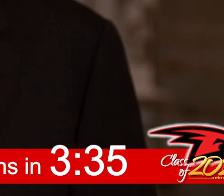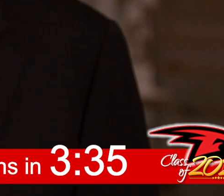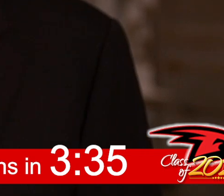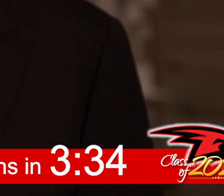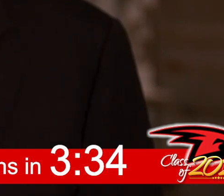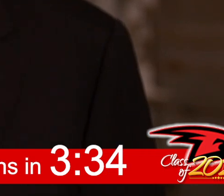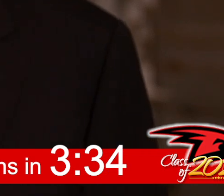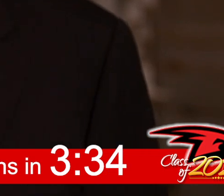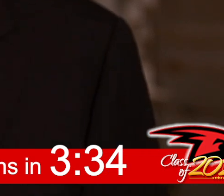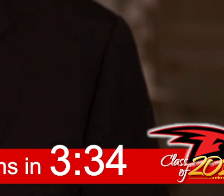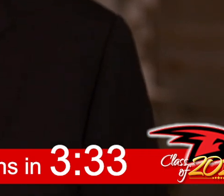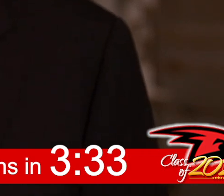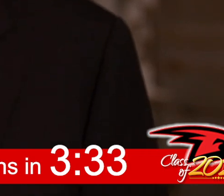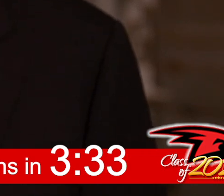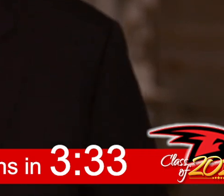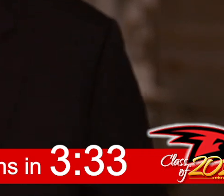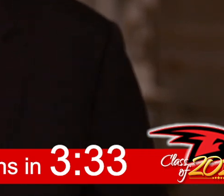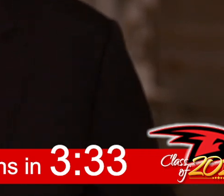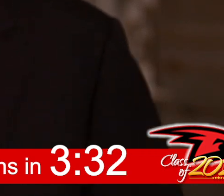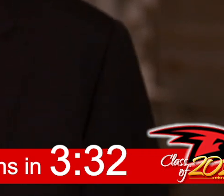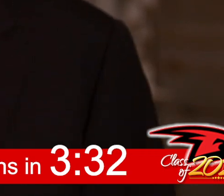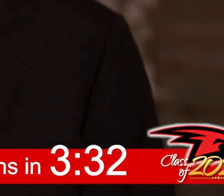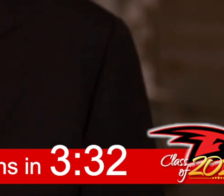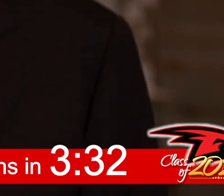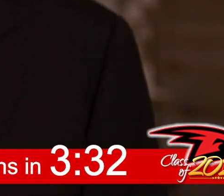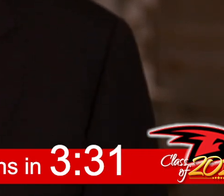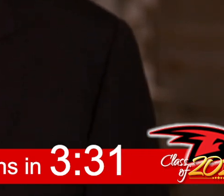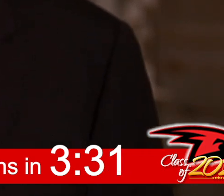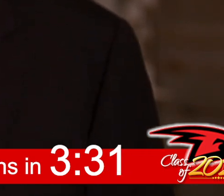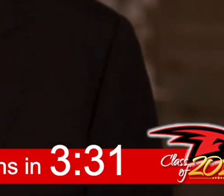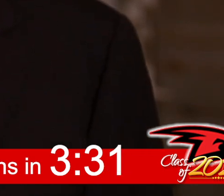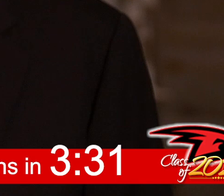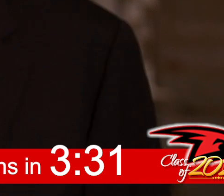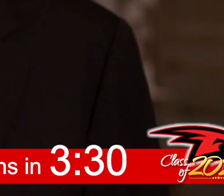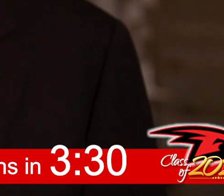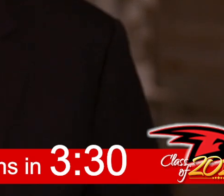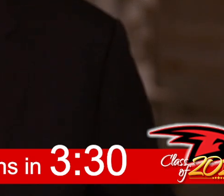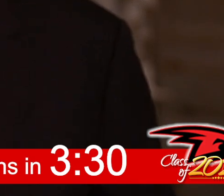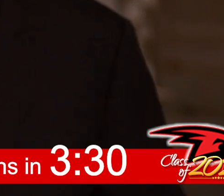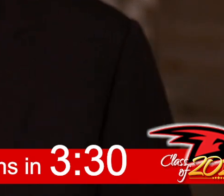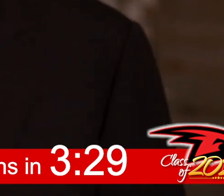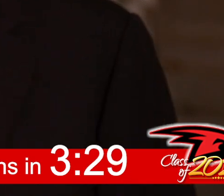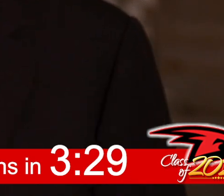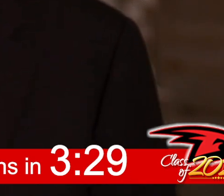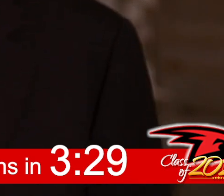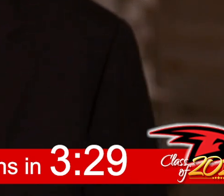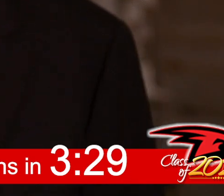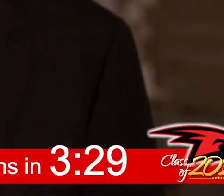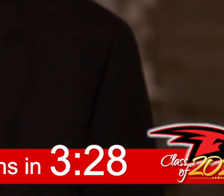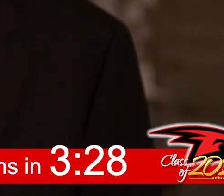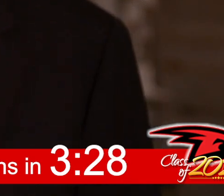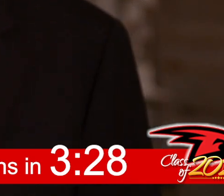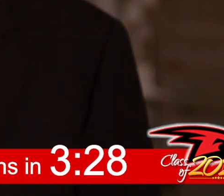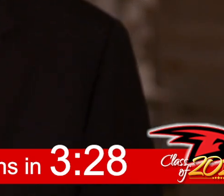Hello, graduates. It's U.S. Senator Dan Sullivan, and congratulations on your graduation. I really wish I could be with all